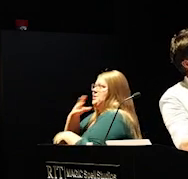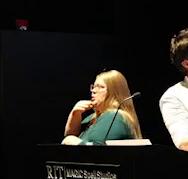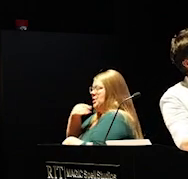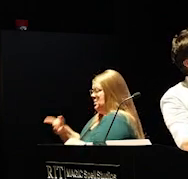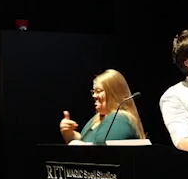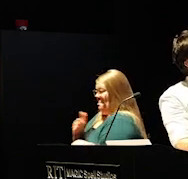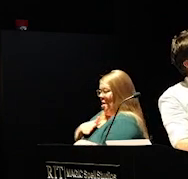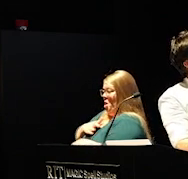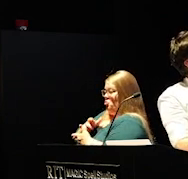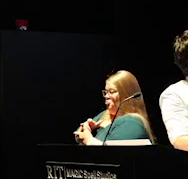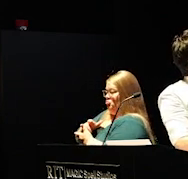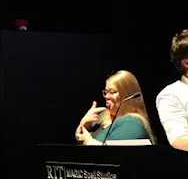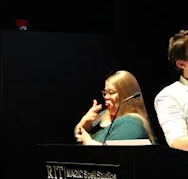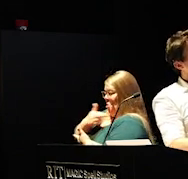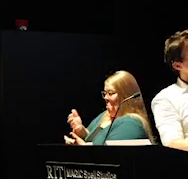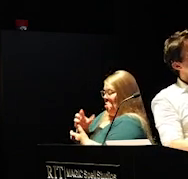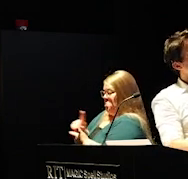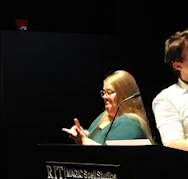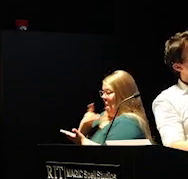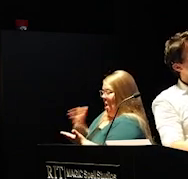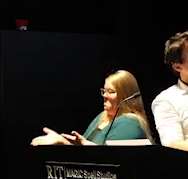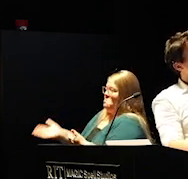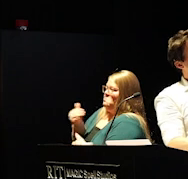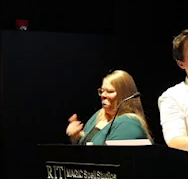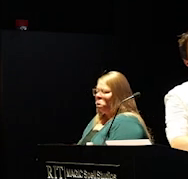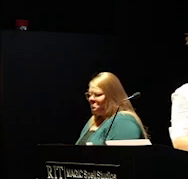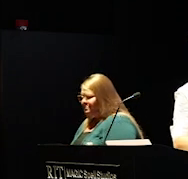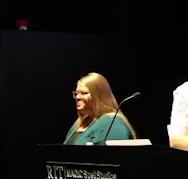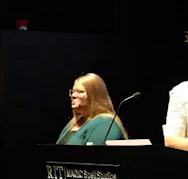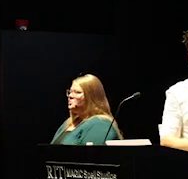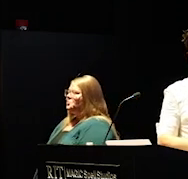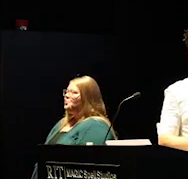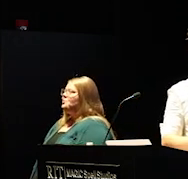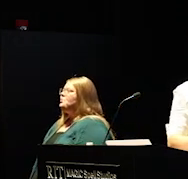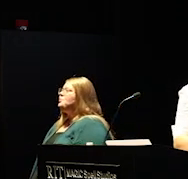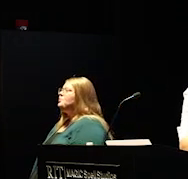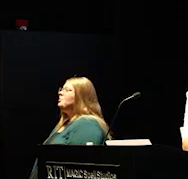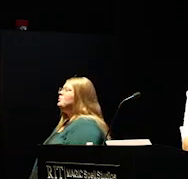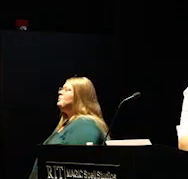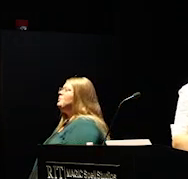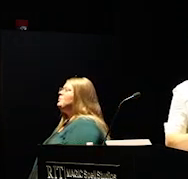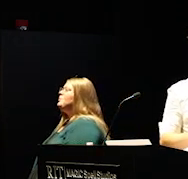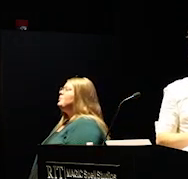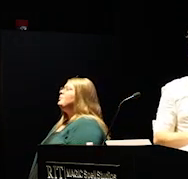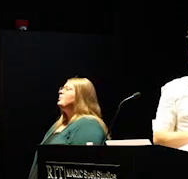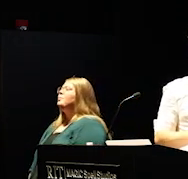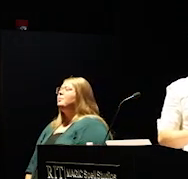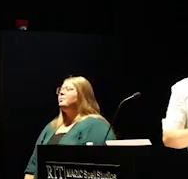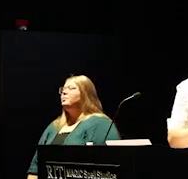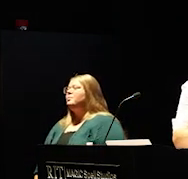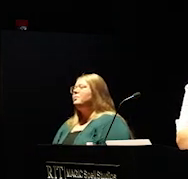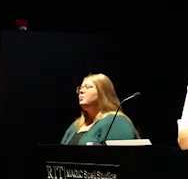restaurant. But, you know, there was that, and then there was the idea that we were going to,